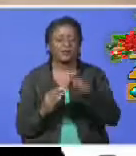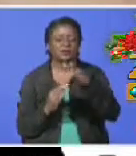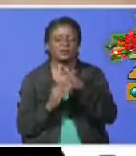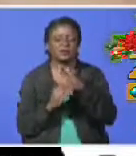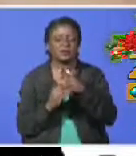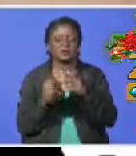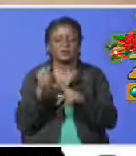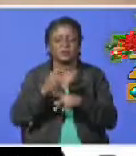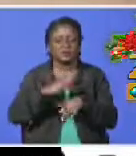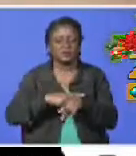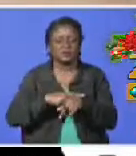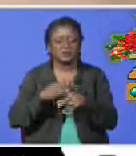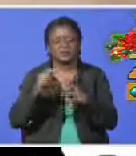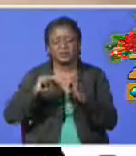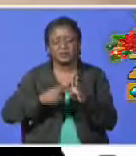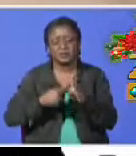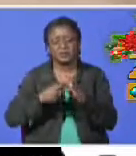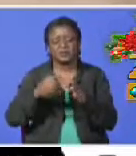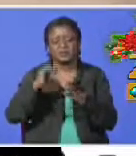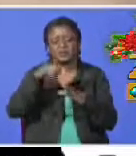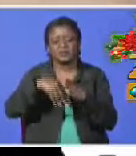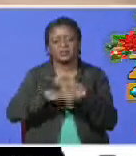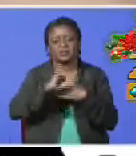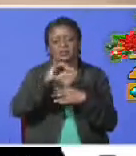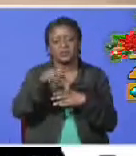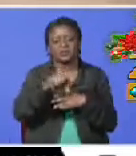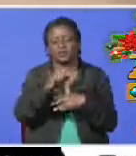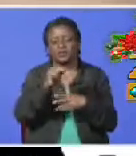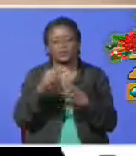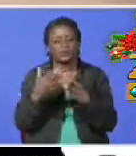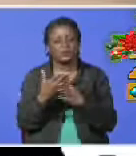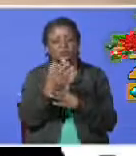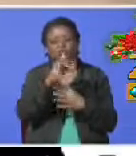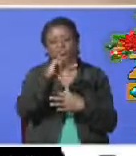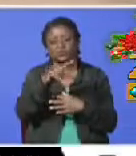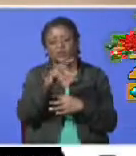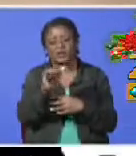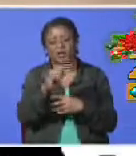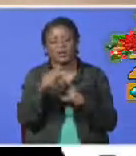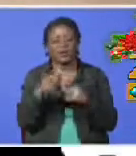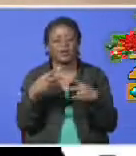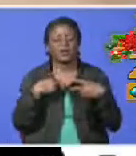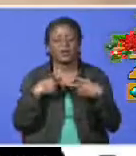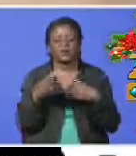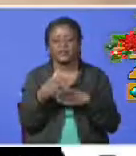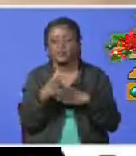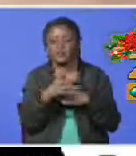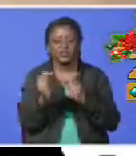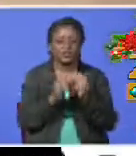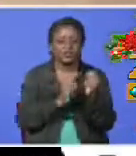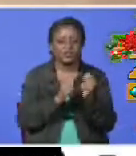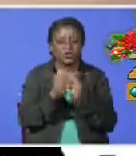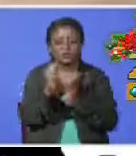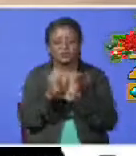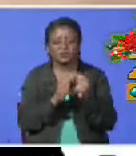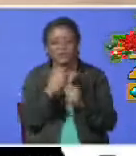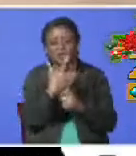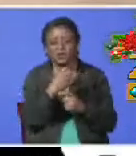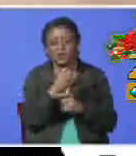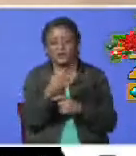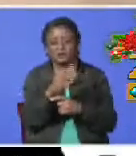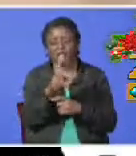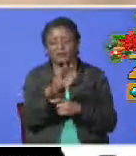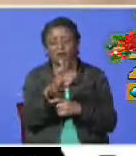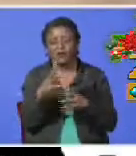fishing tournaments here at the hotel. Many of the, three of our four major fishing tournaments have rebooked